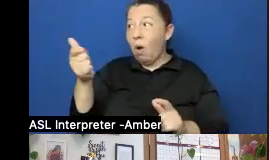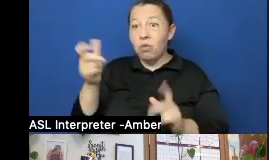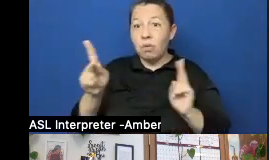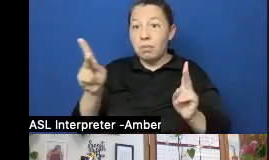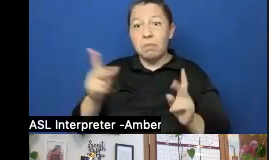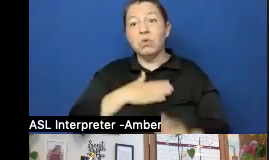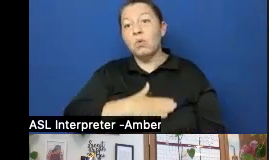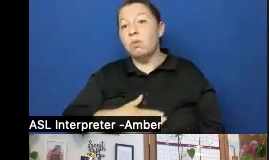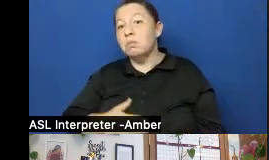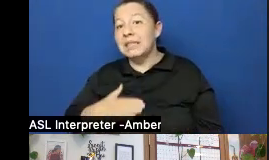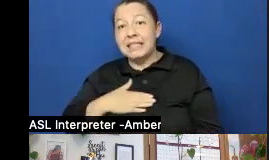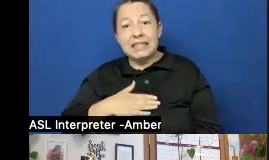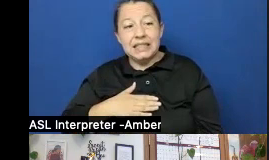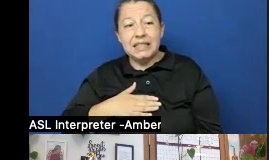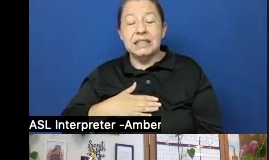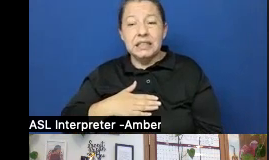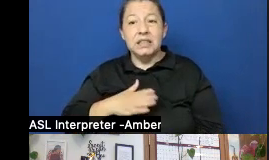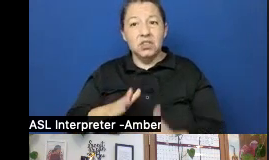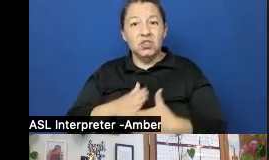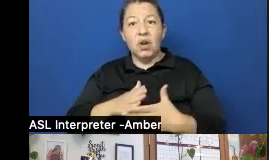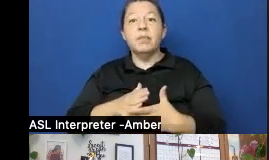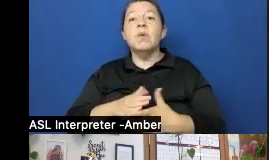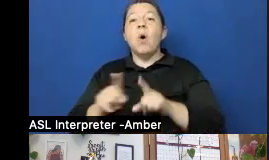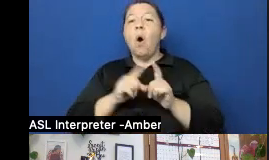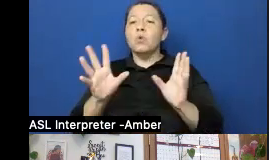please, also meeting with healthcare